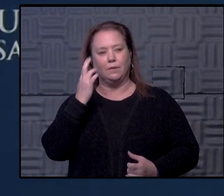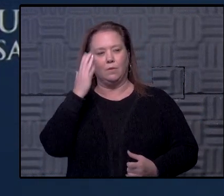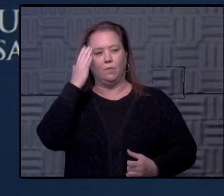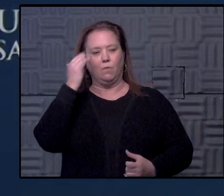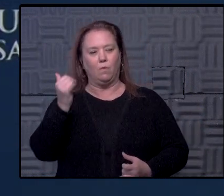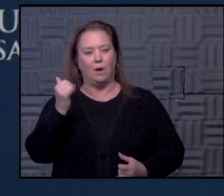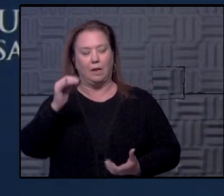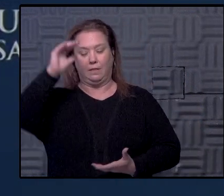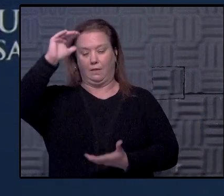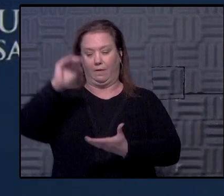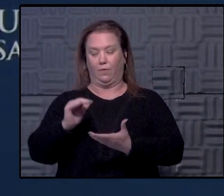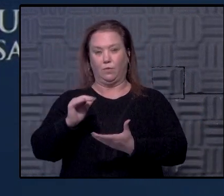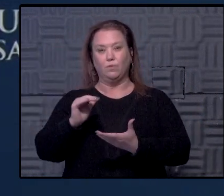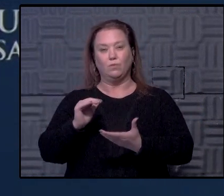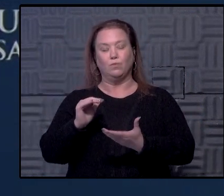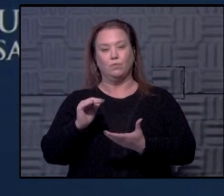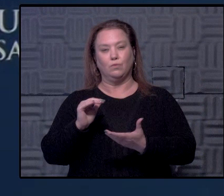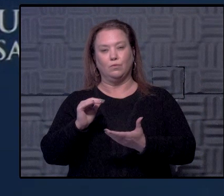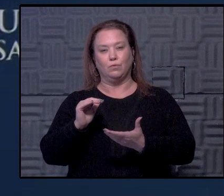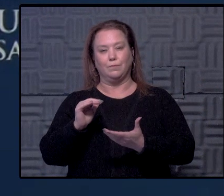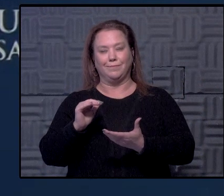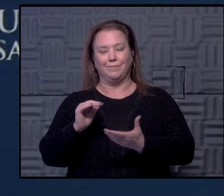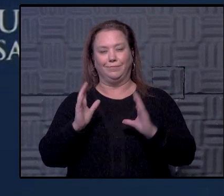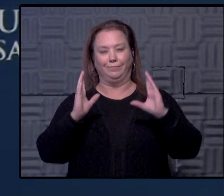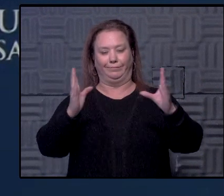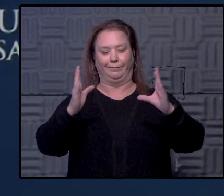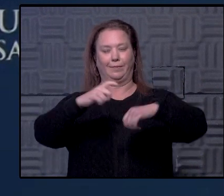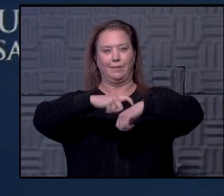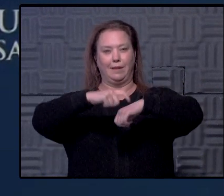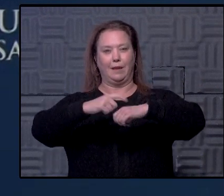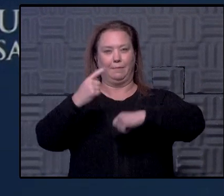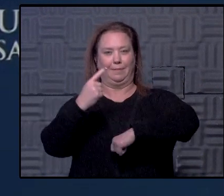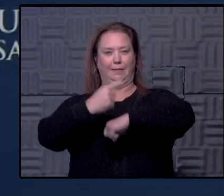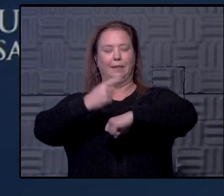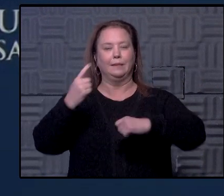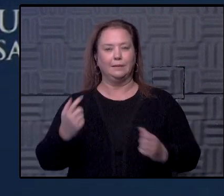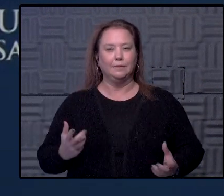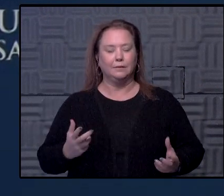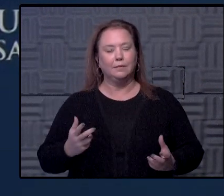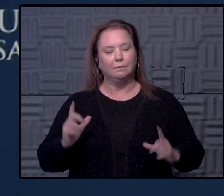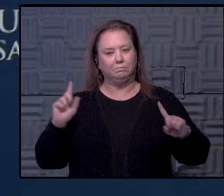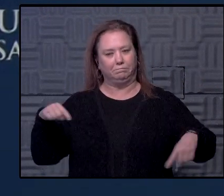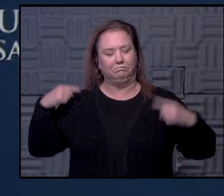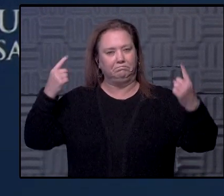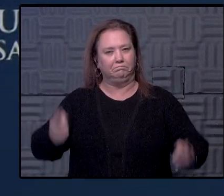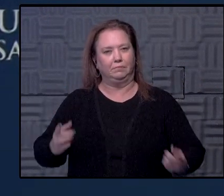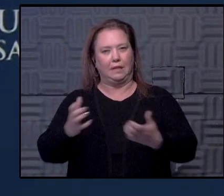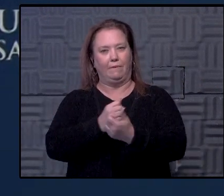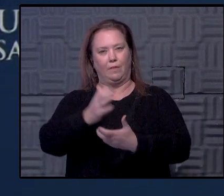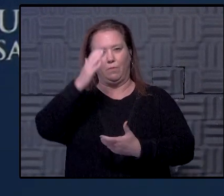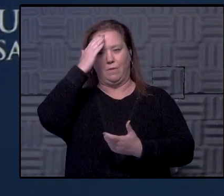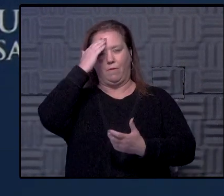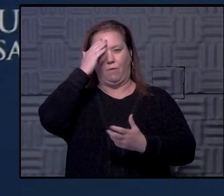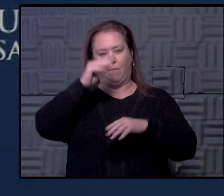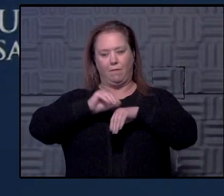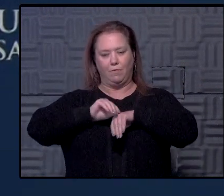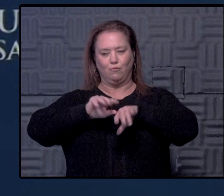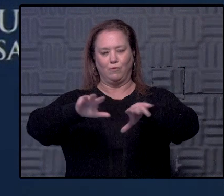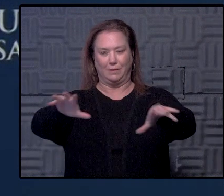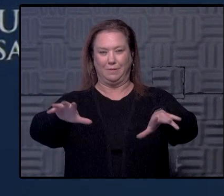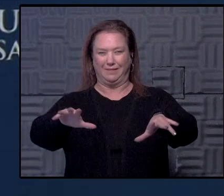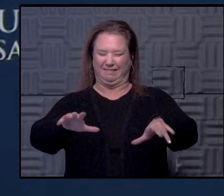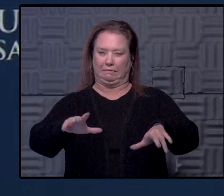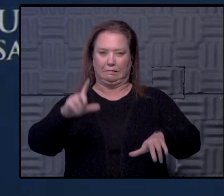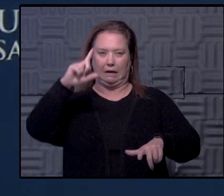they've reduced the duration, but I think given what we know so far about the transmission, I think sticking